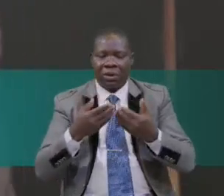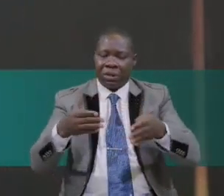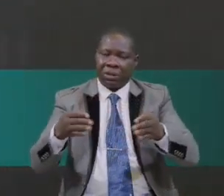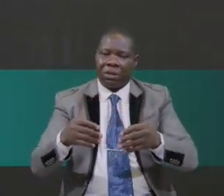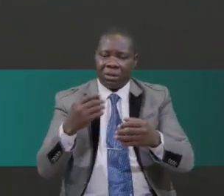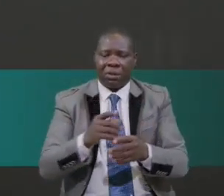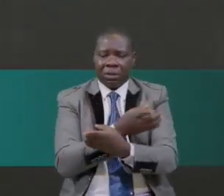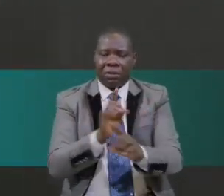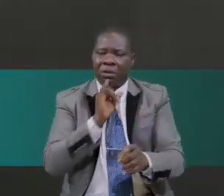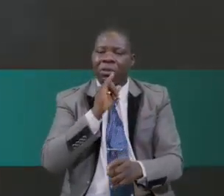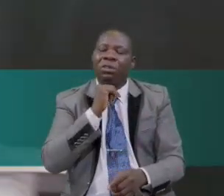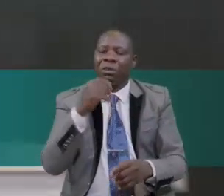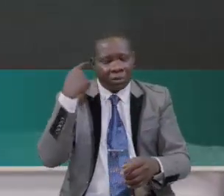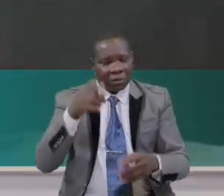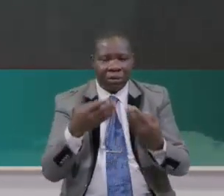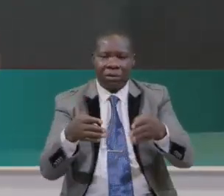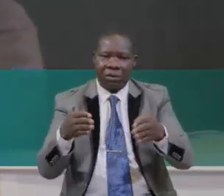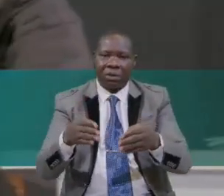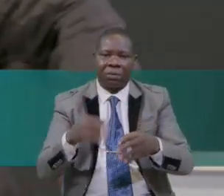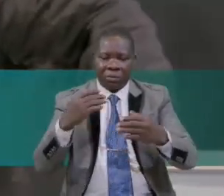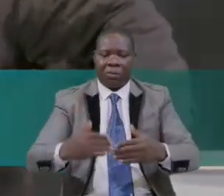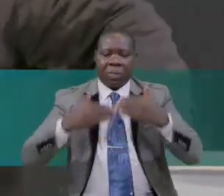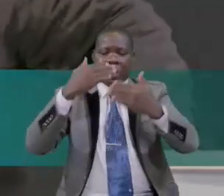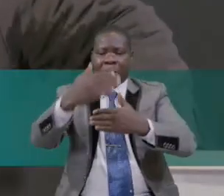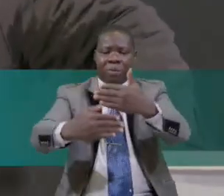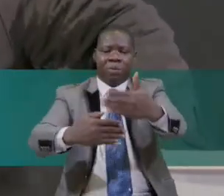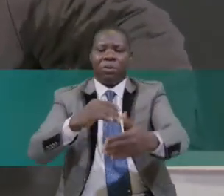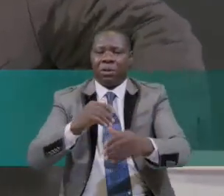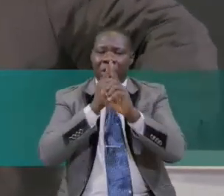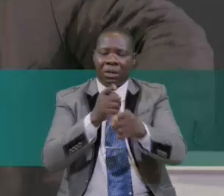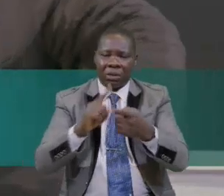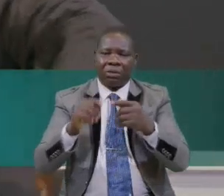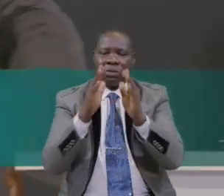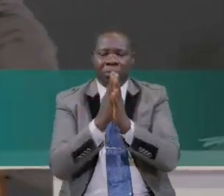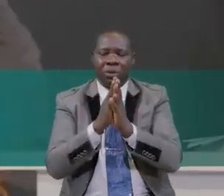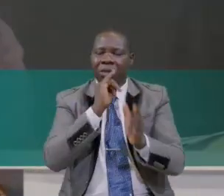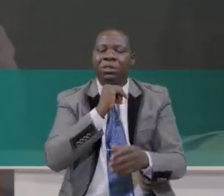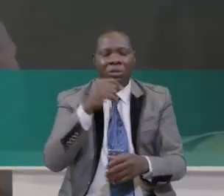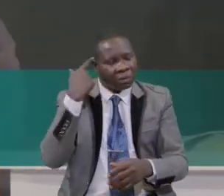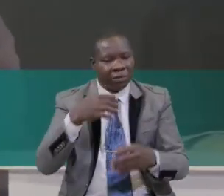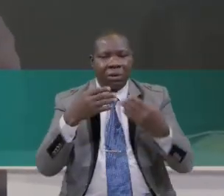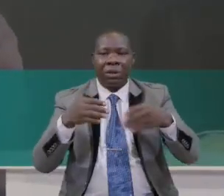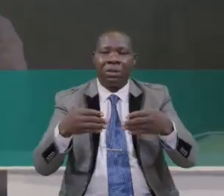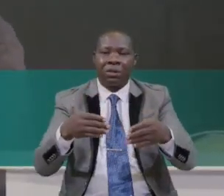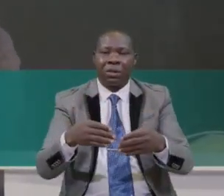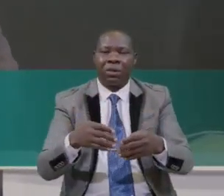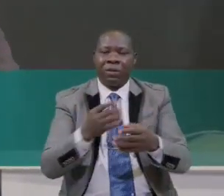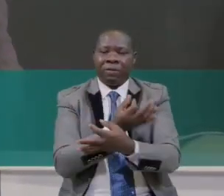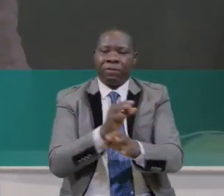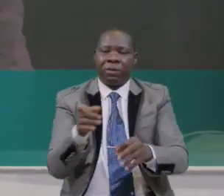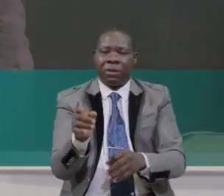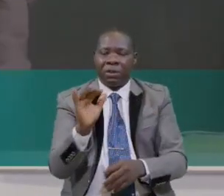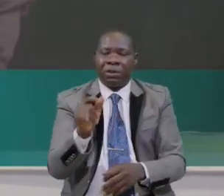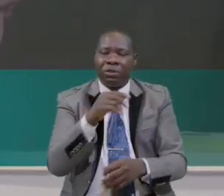sale. Progress, answer to prayer is not for sale. Freely you have received,